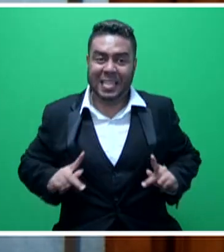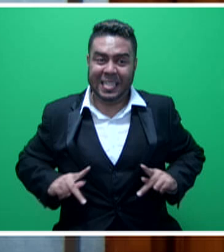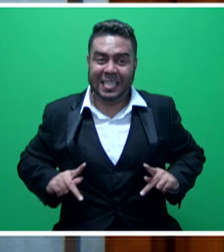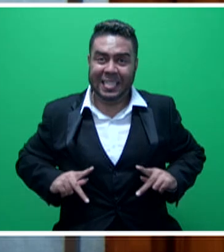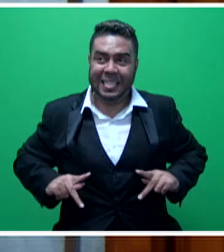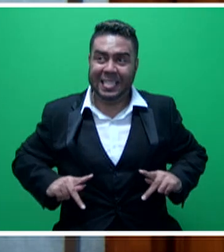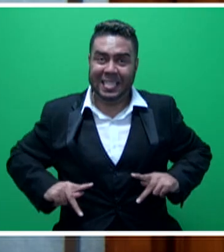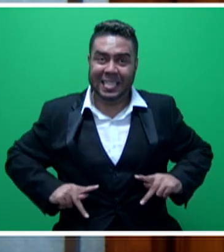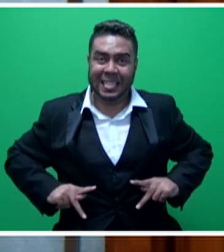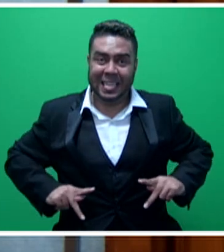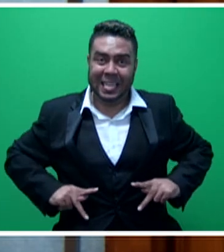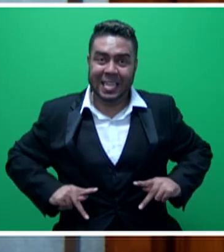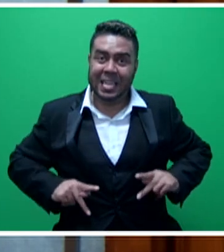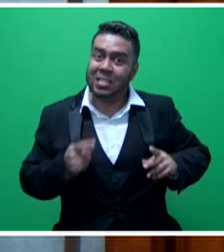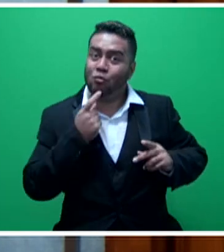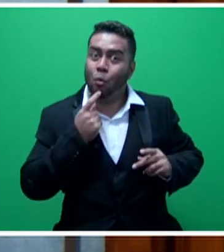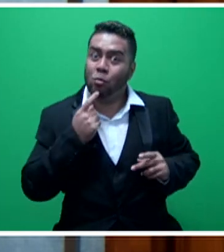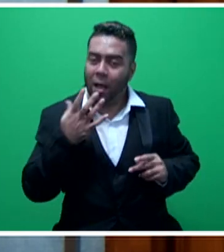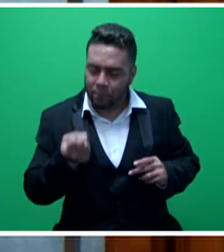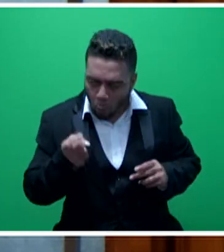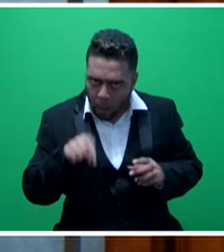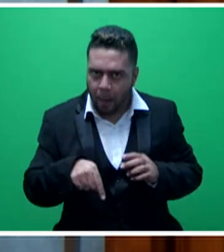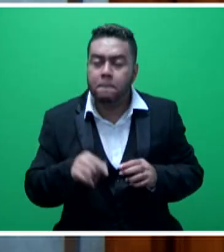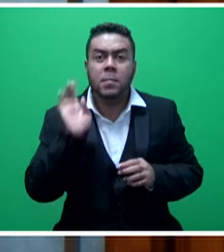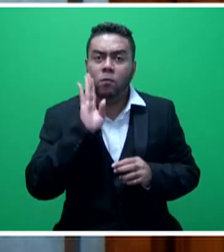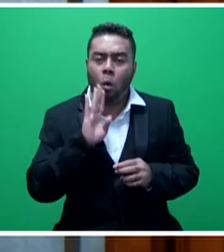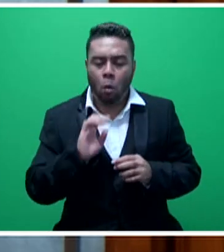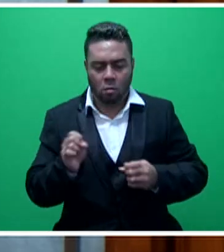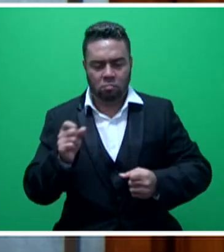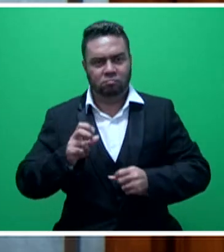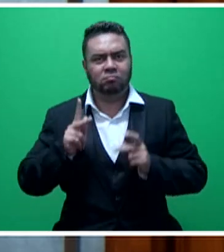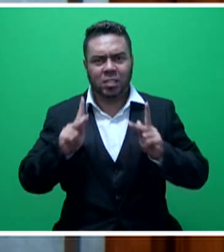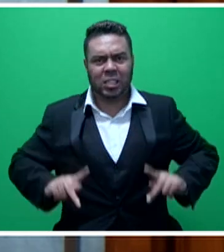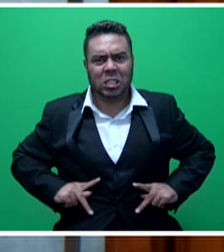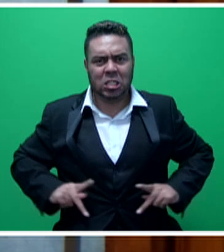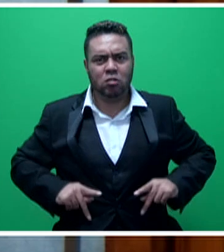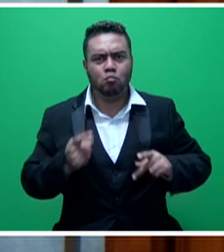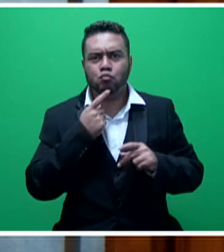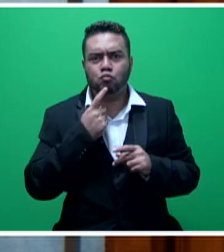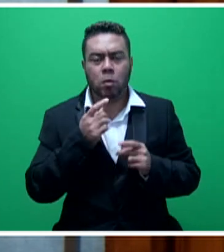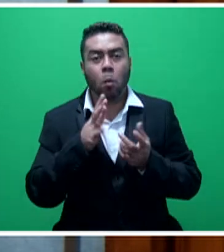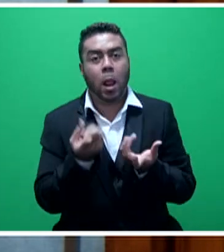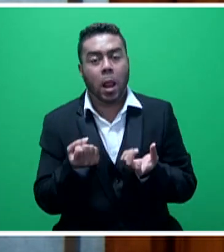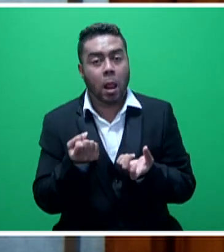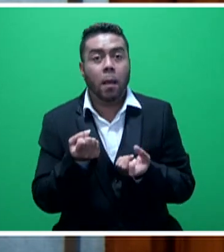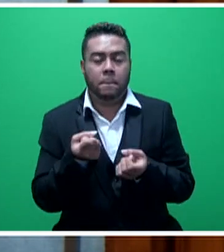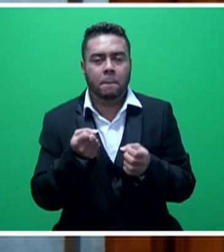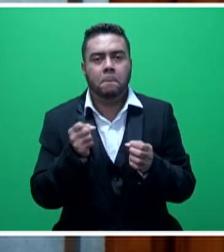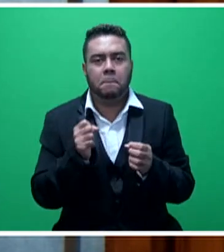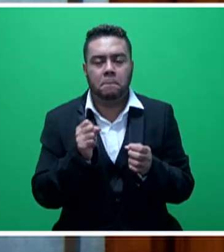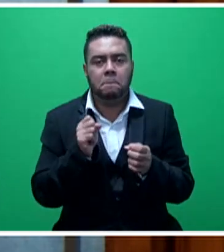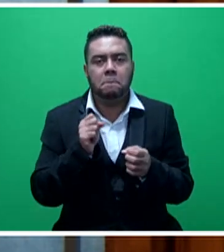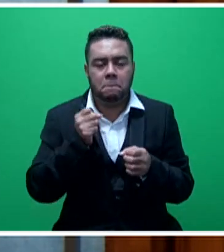Many patients that used to require open surgical procedures for their kidney stones are now treated without requiring to undergo